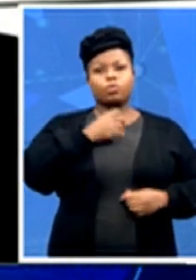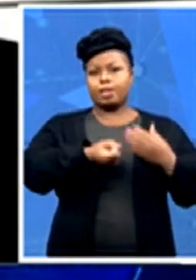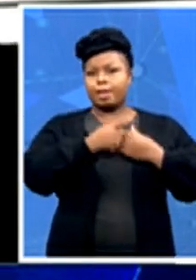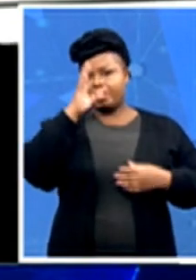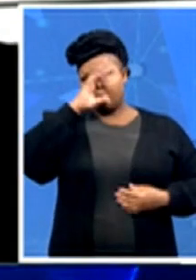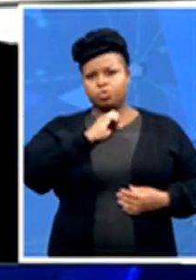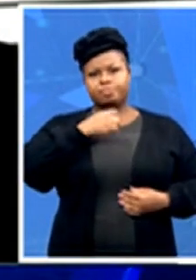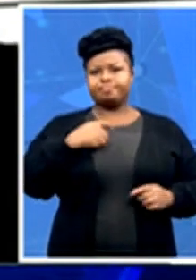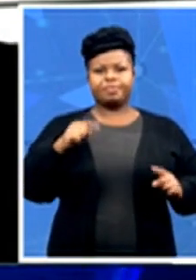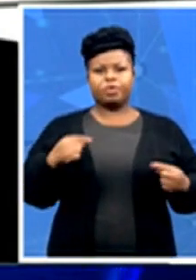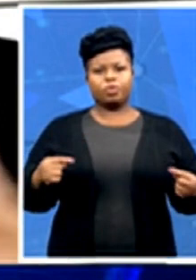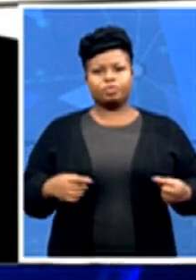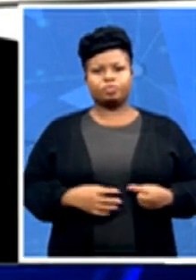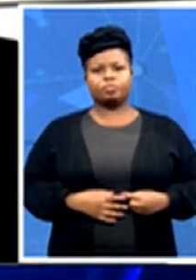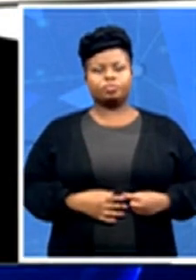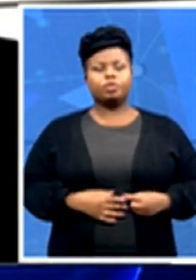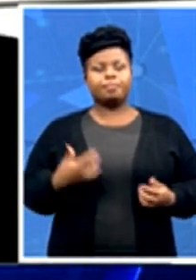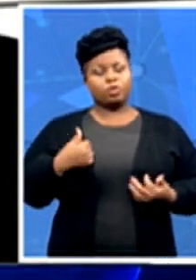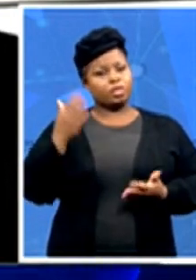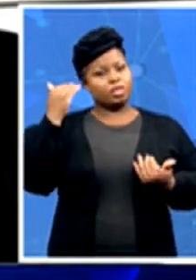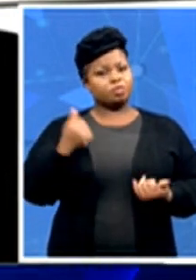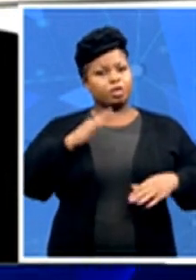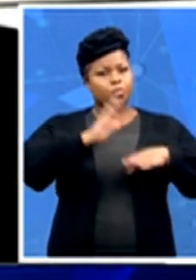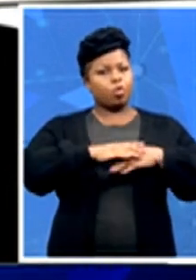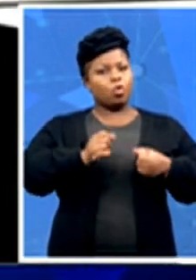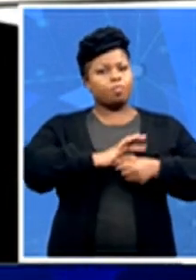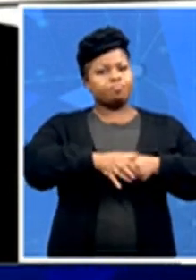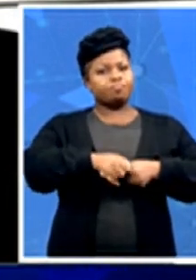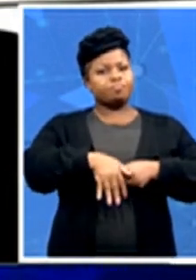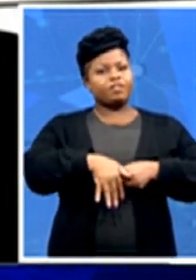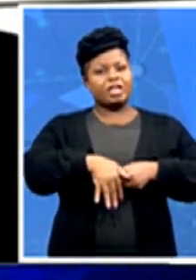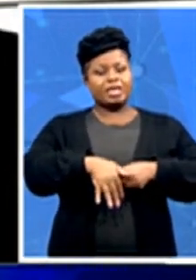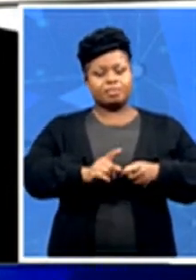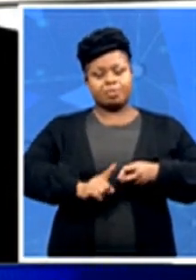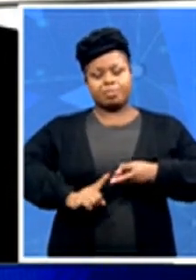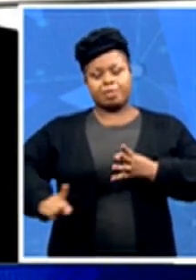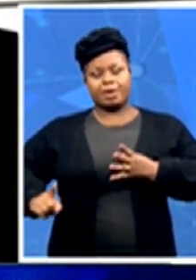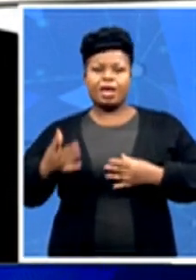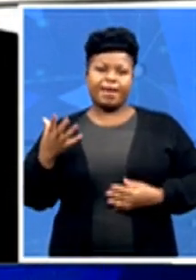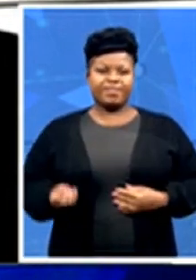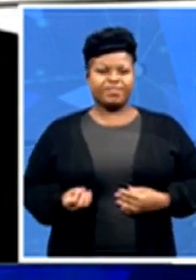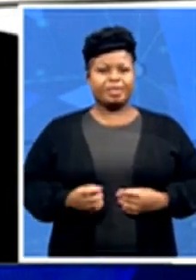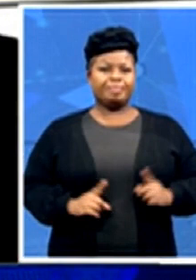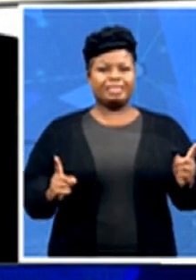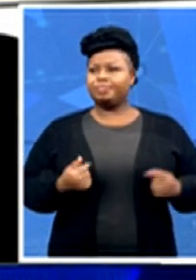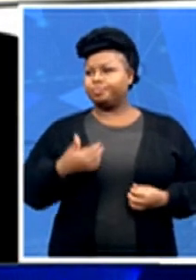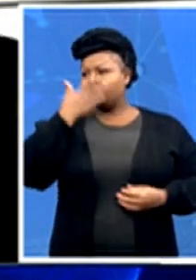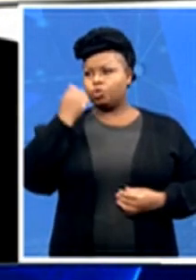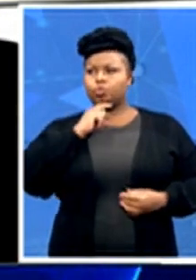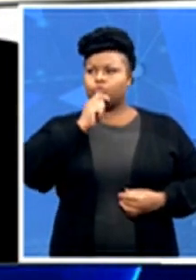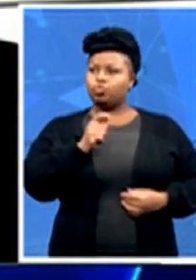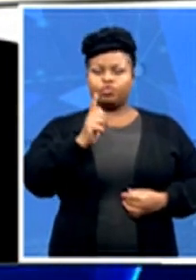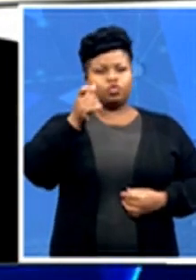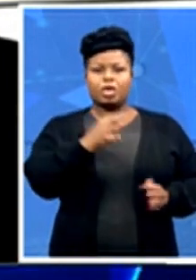variants, and that means that it's unpredictable. What we do know is that when we've had a wave, we tend